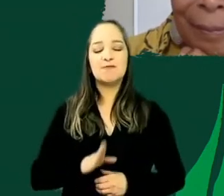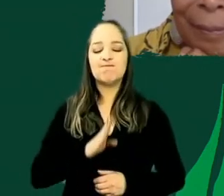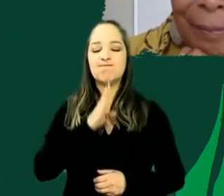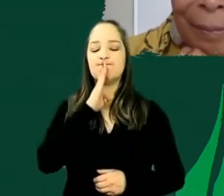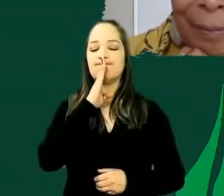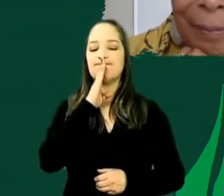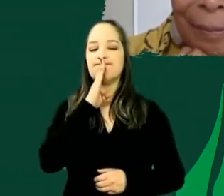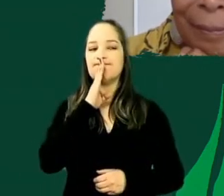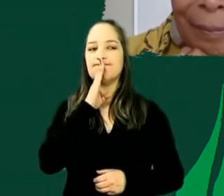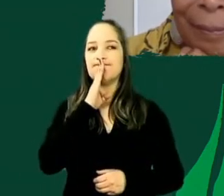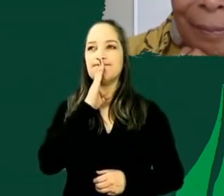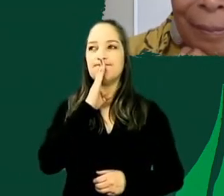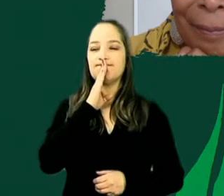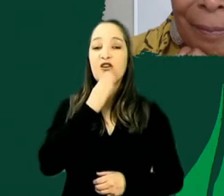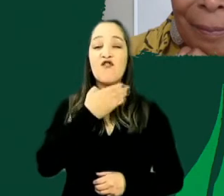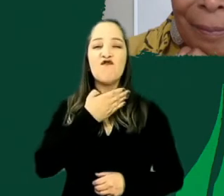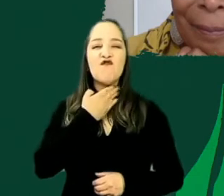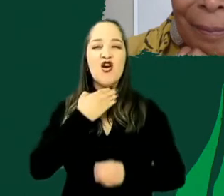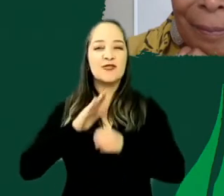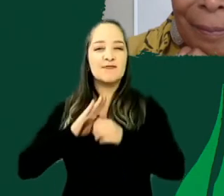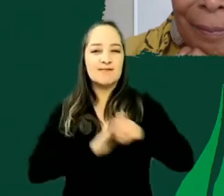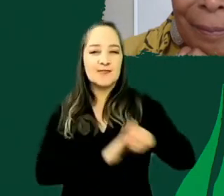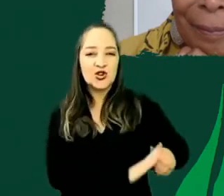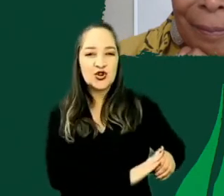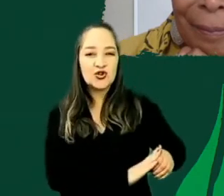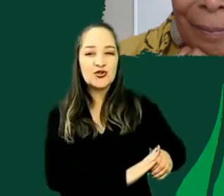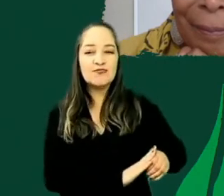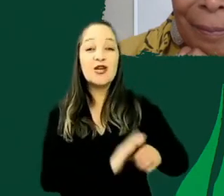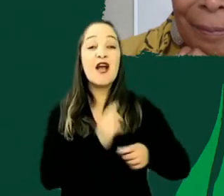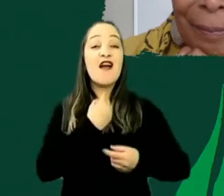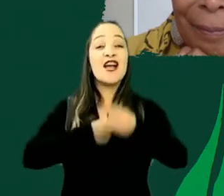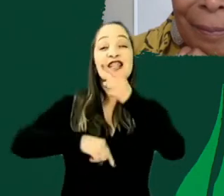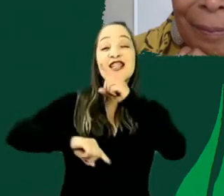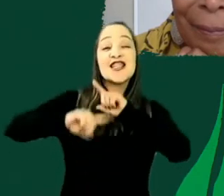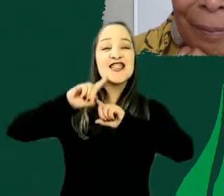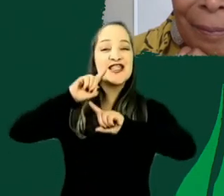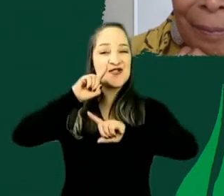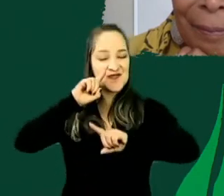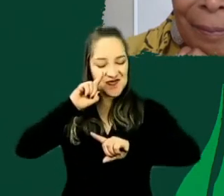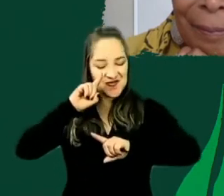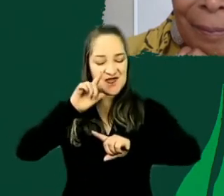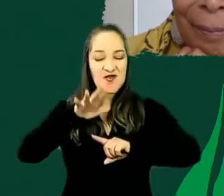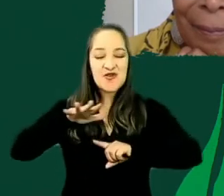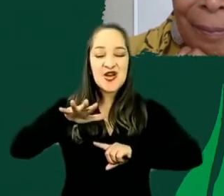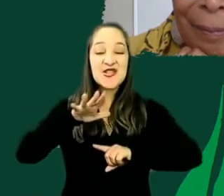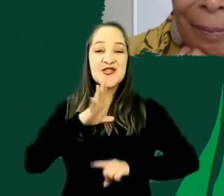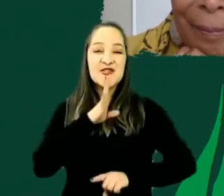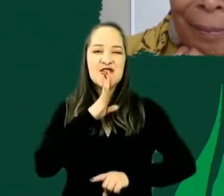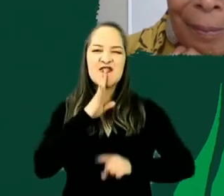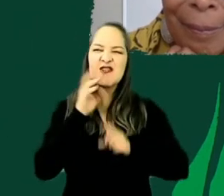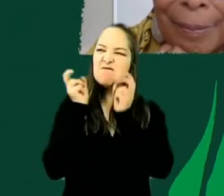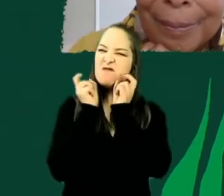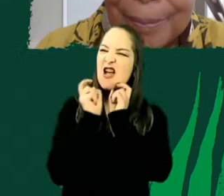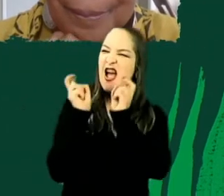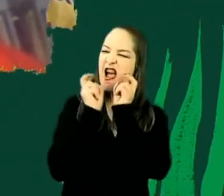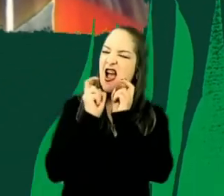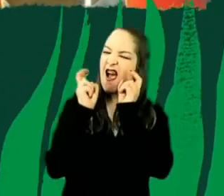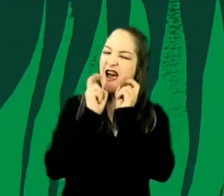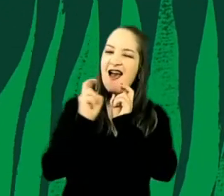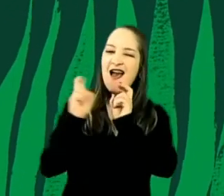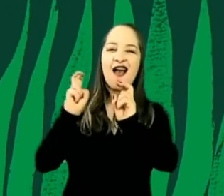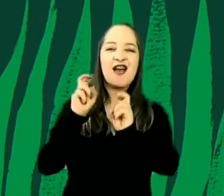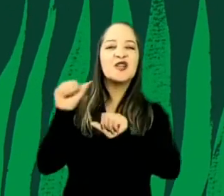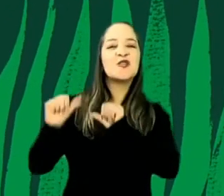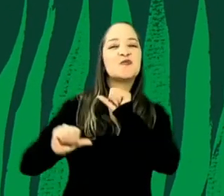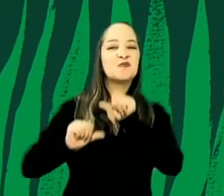the silence of the voices of our ancestors, the women that came before us, and we turn this silence into